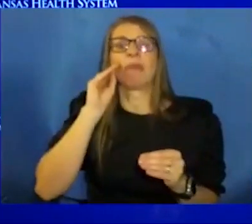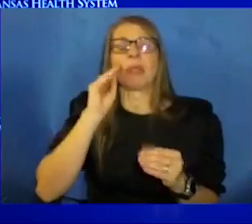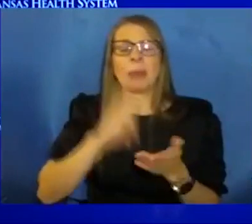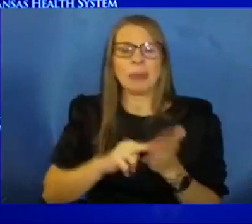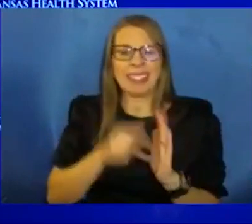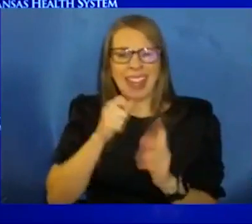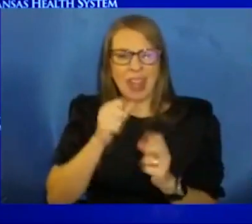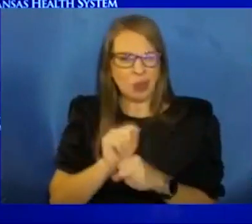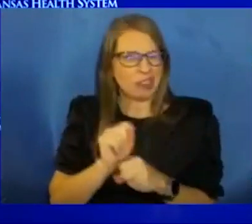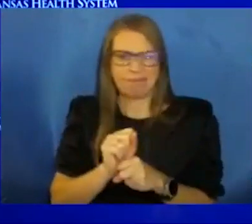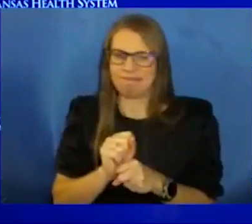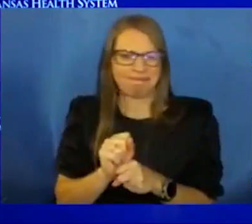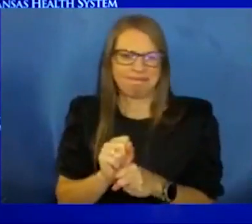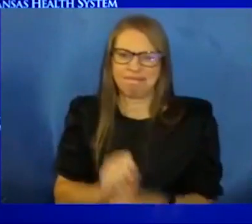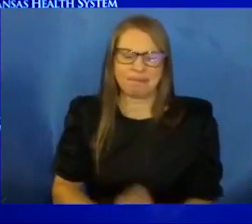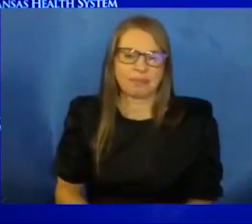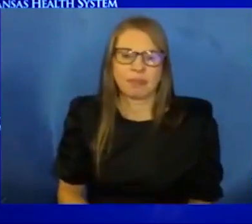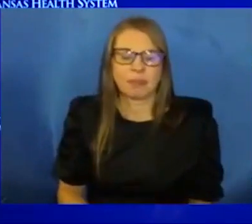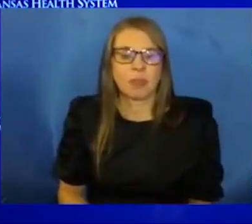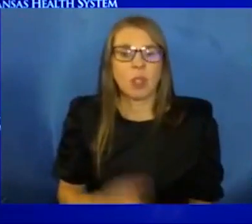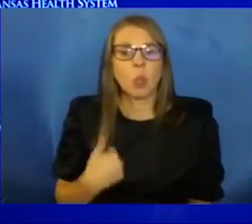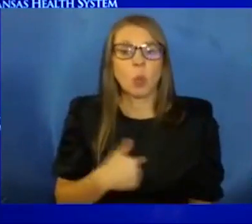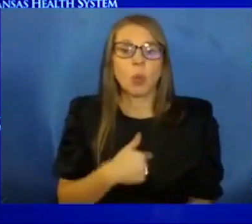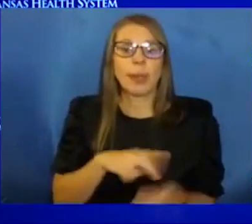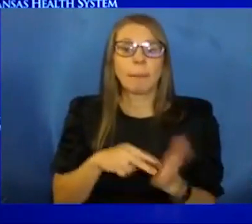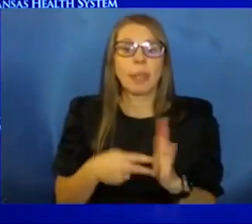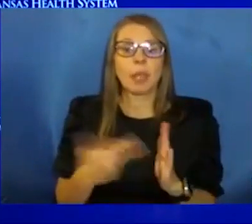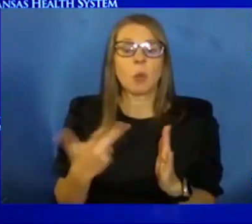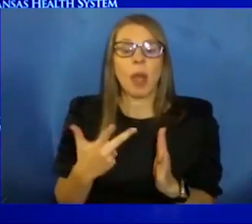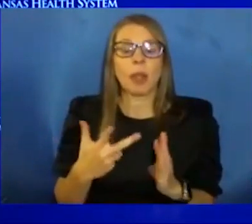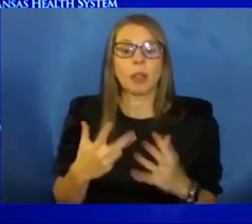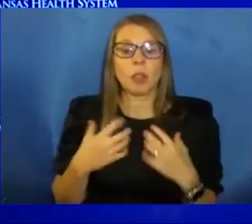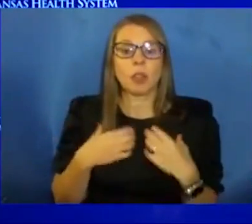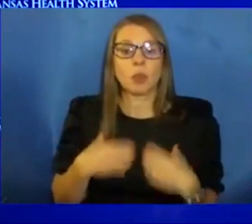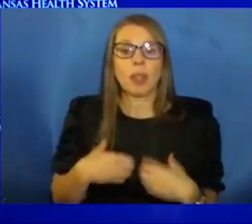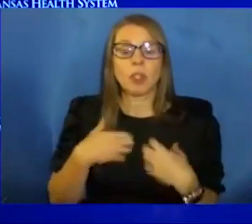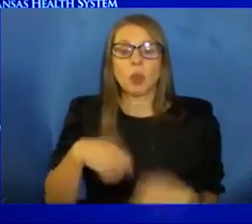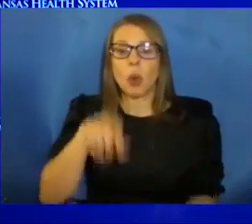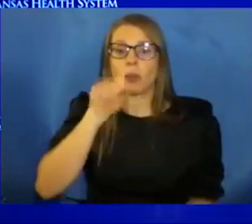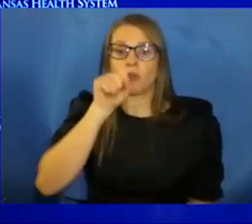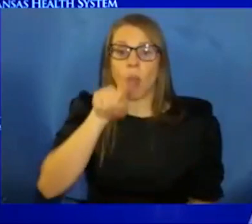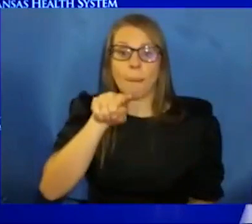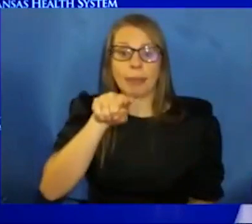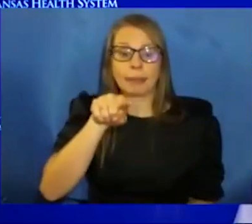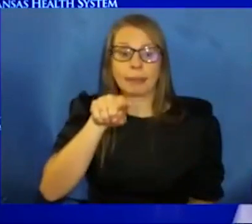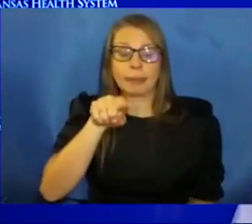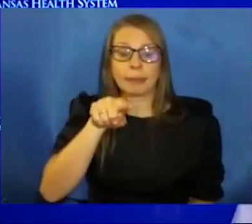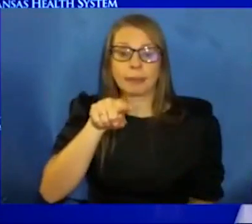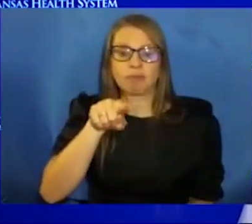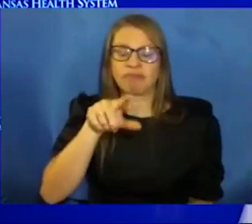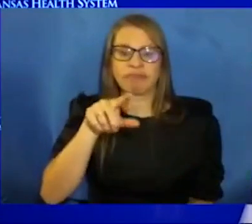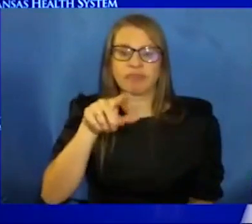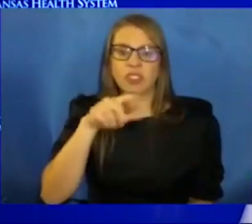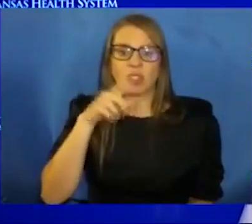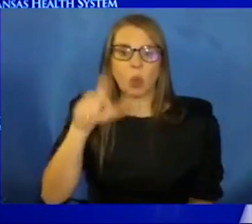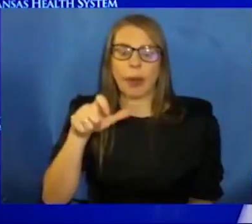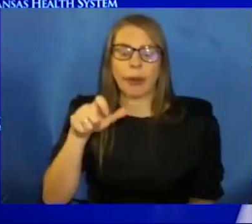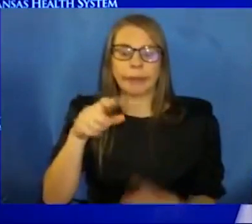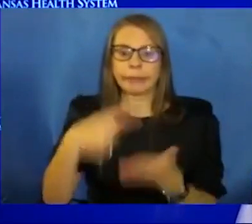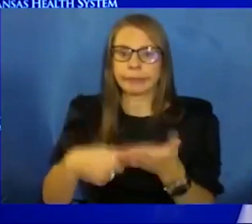K95, N95 masks that you can buy out at other places like the hardware store. So I don't believe that just because you can smell through it that